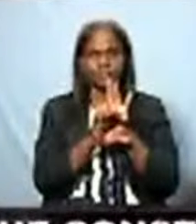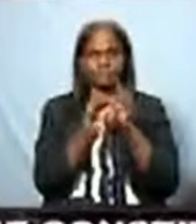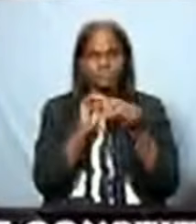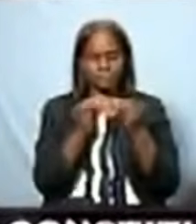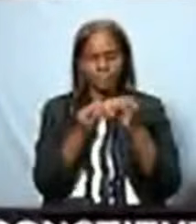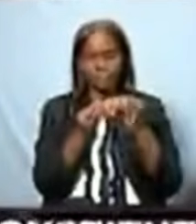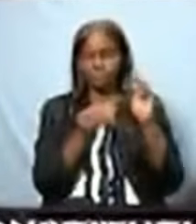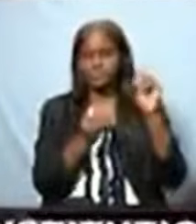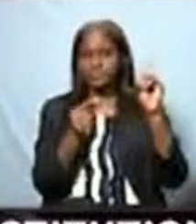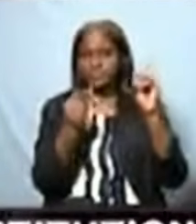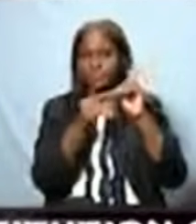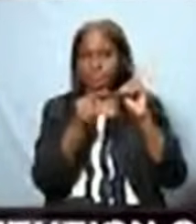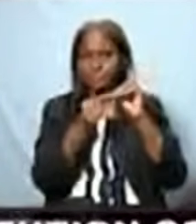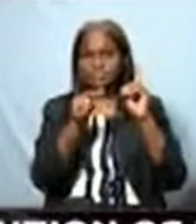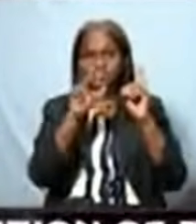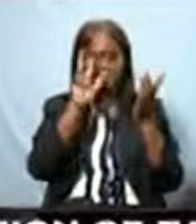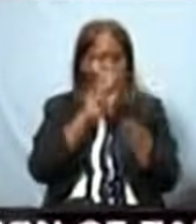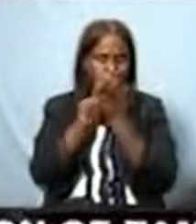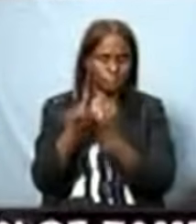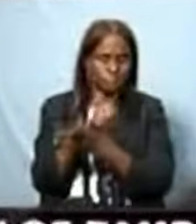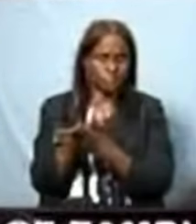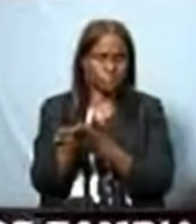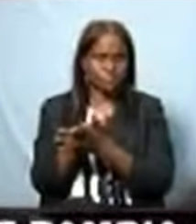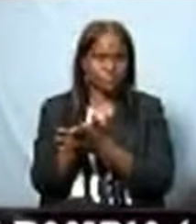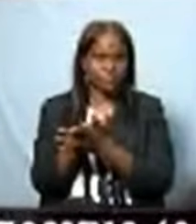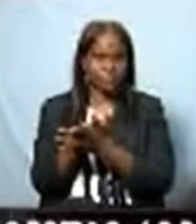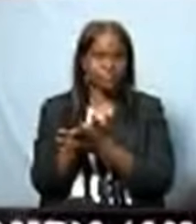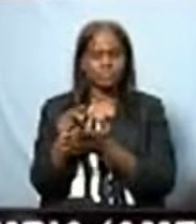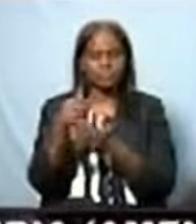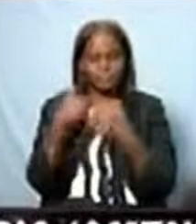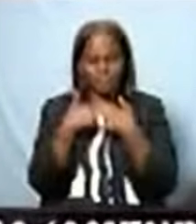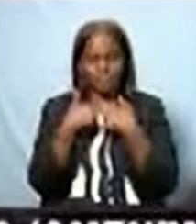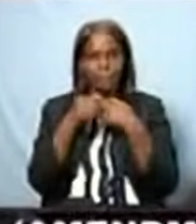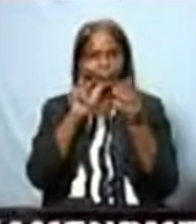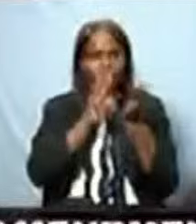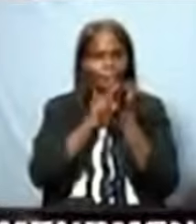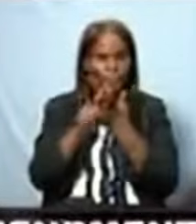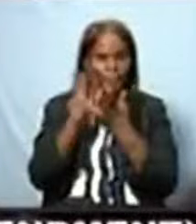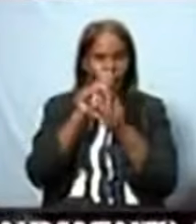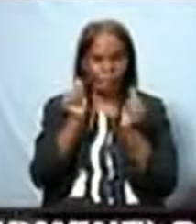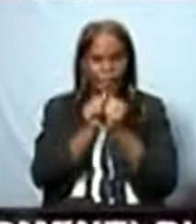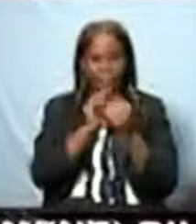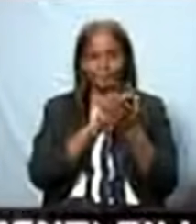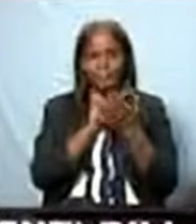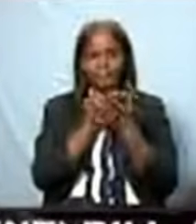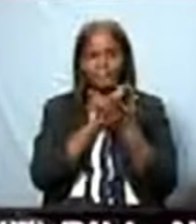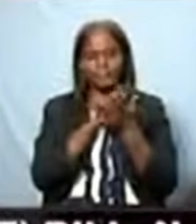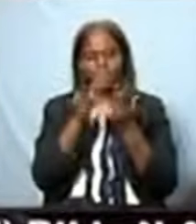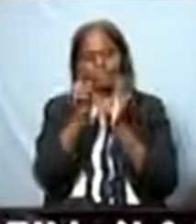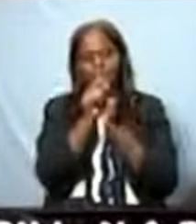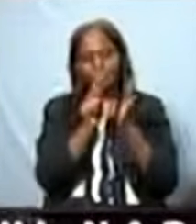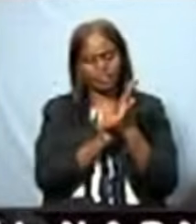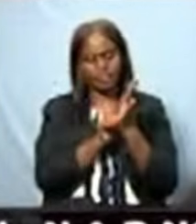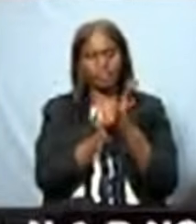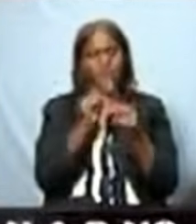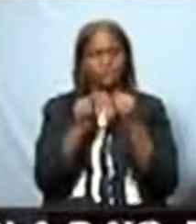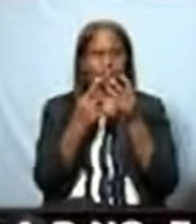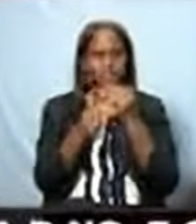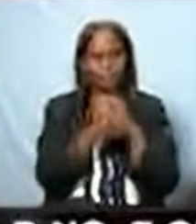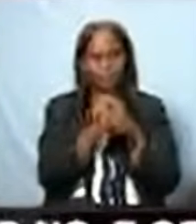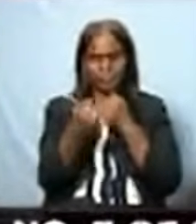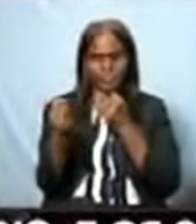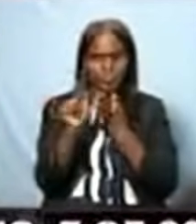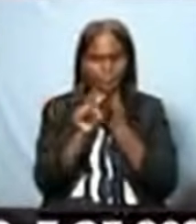B, enact shall apply to enactment and interpretation of the law, meaning that any